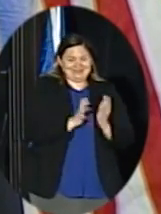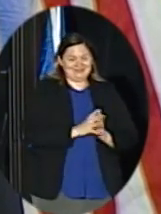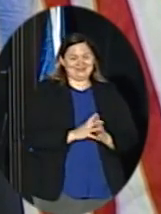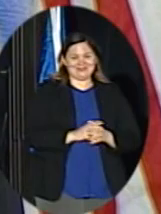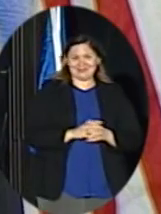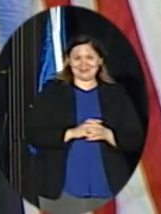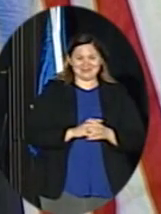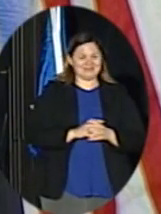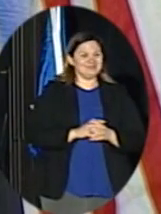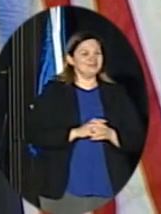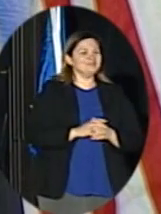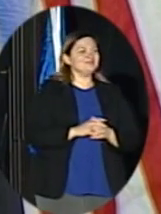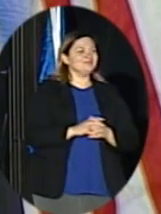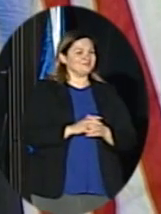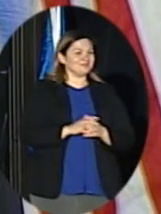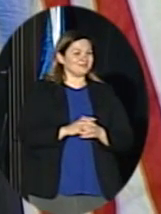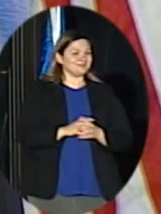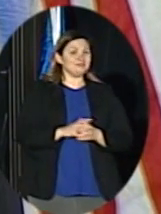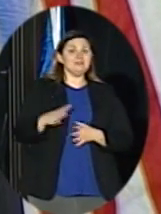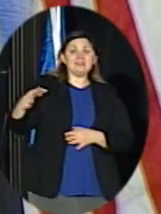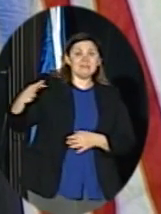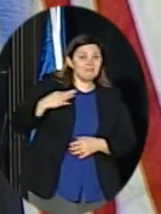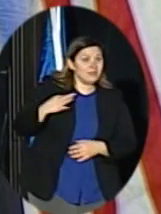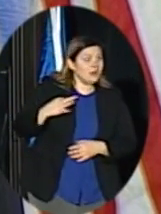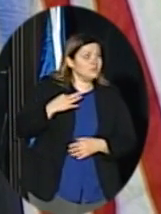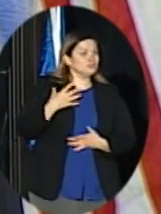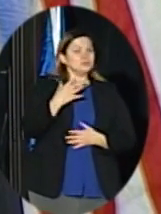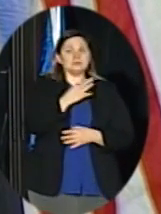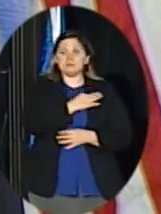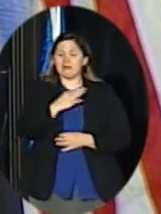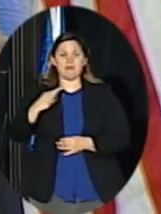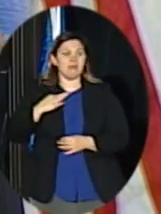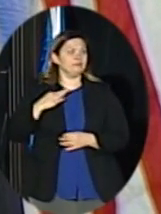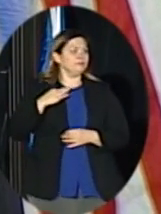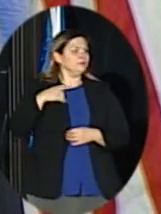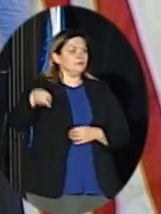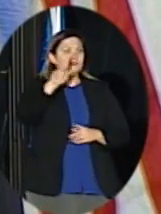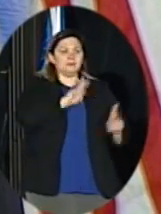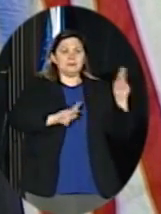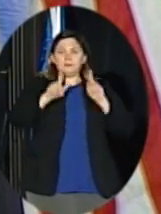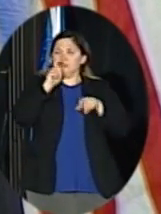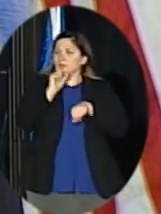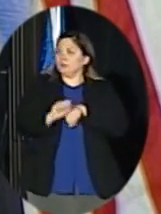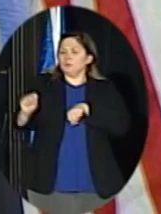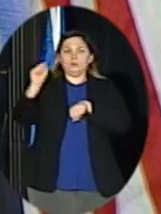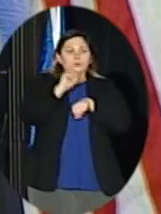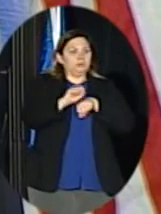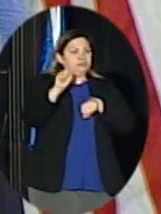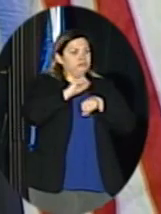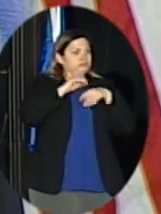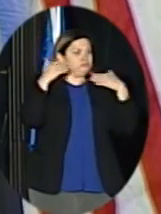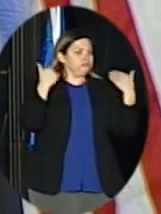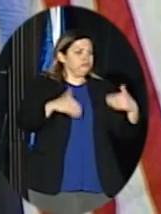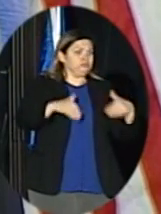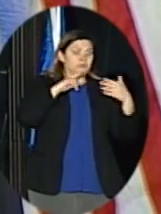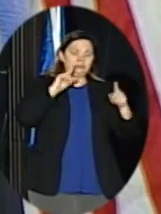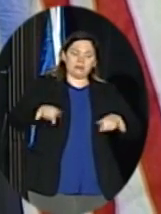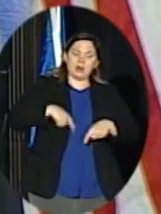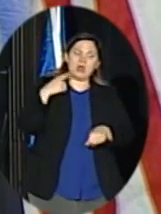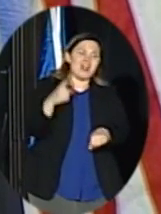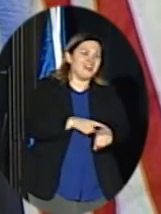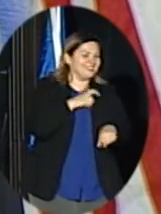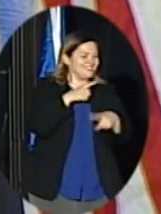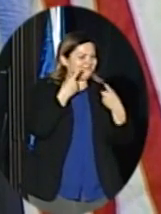Finally, to all the volunteers and staff who've worked so hard for so long to make this day